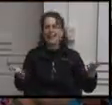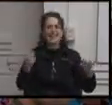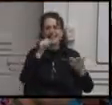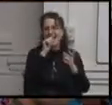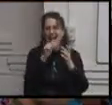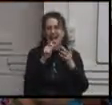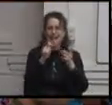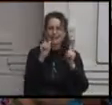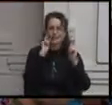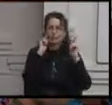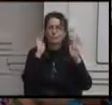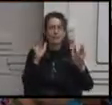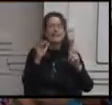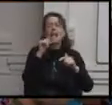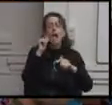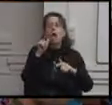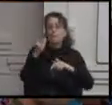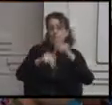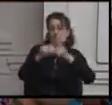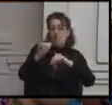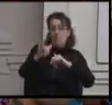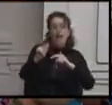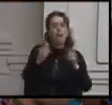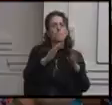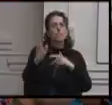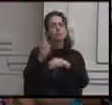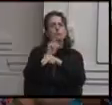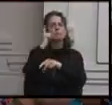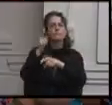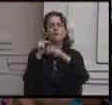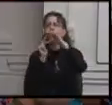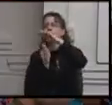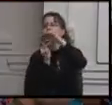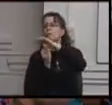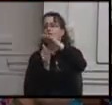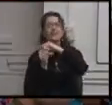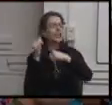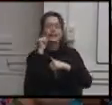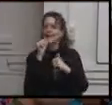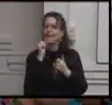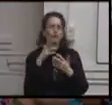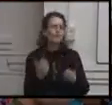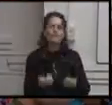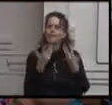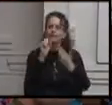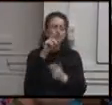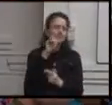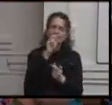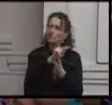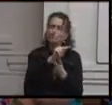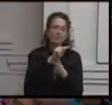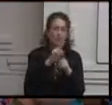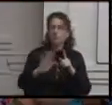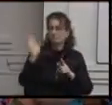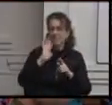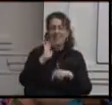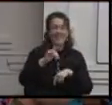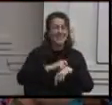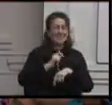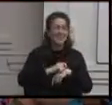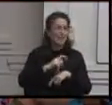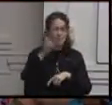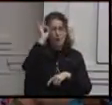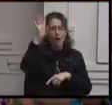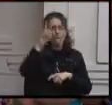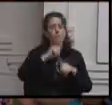is built as a garage. And it's not safe now. It was awful then, but it